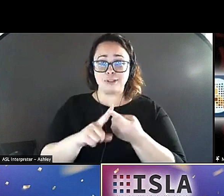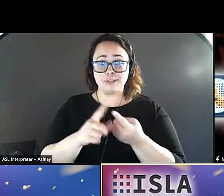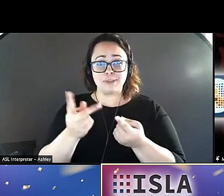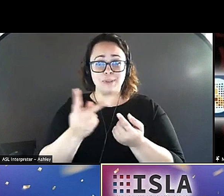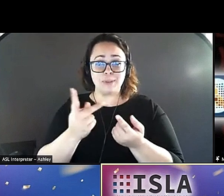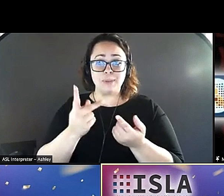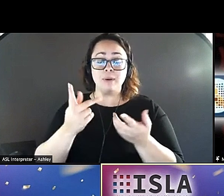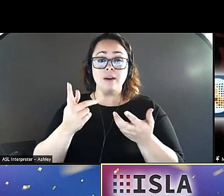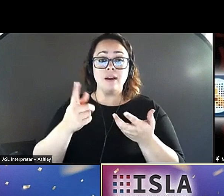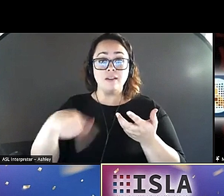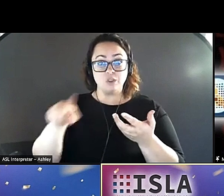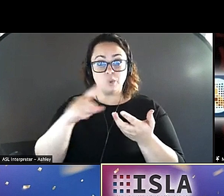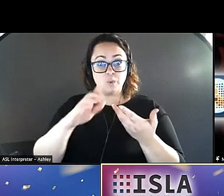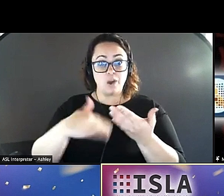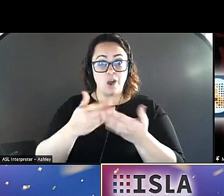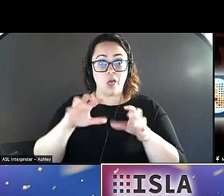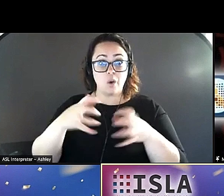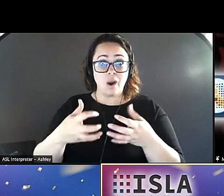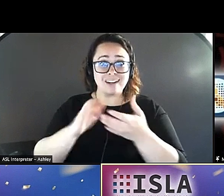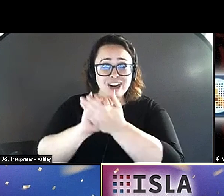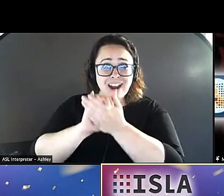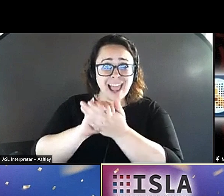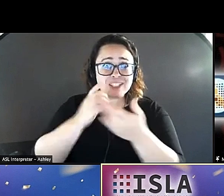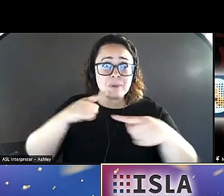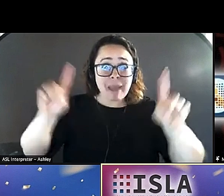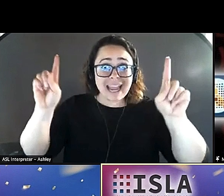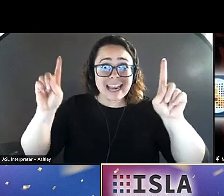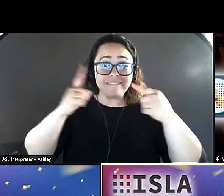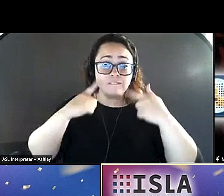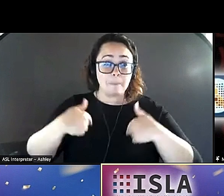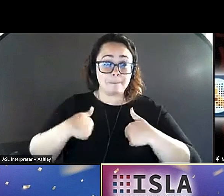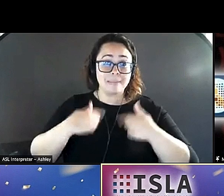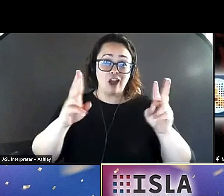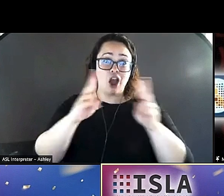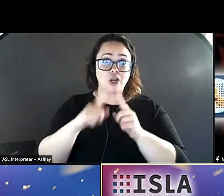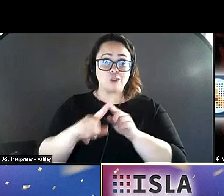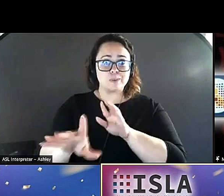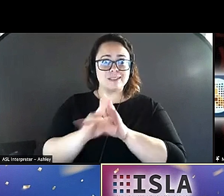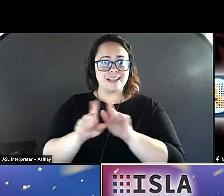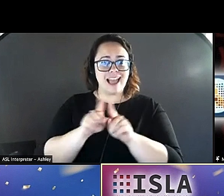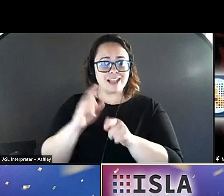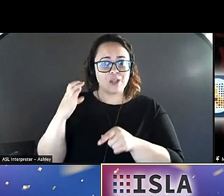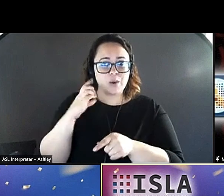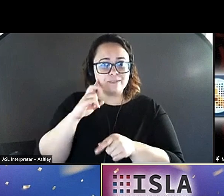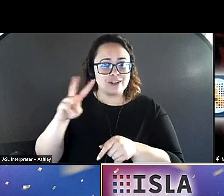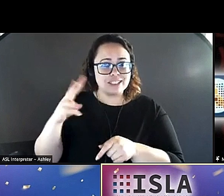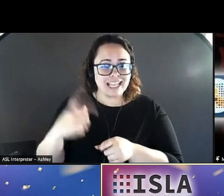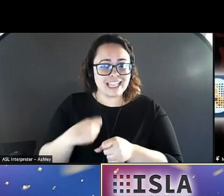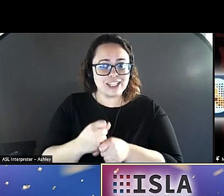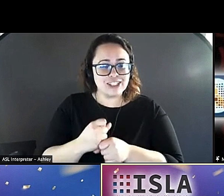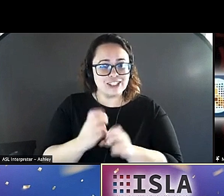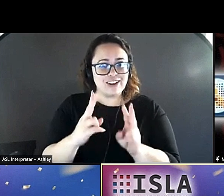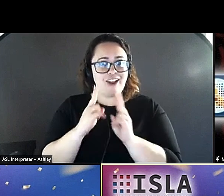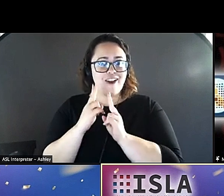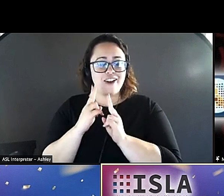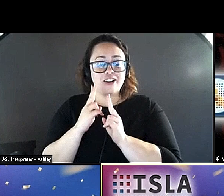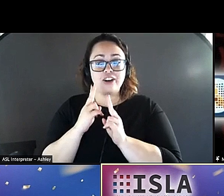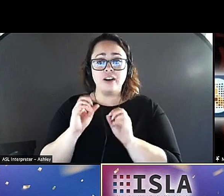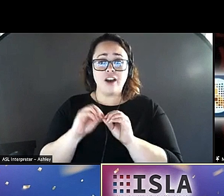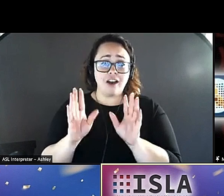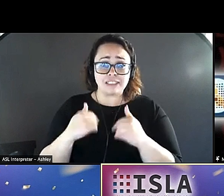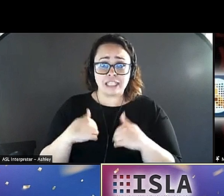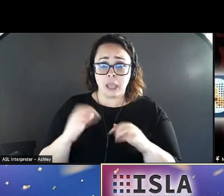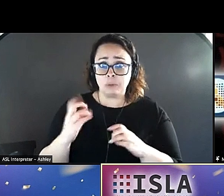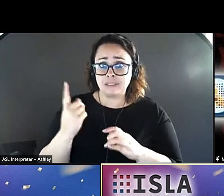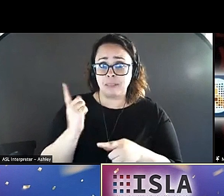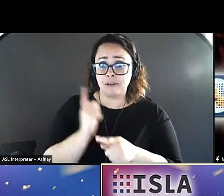cohort, congrats. You guys made it. For me, it was an honor to be selected as a coach for a second year. And obviously, I'm doing something right because they asked